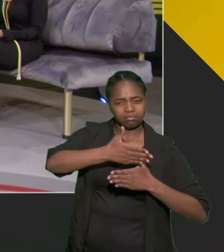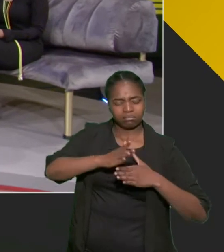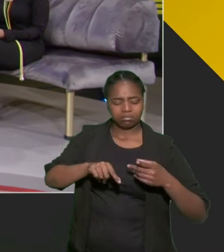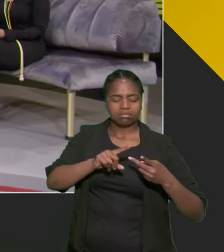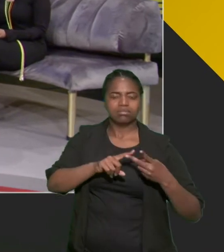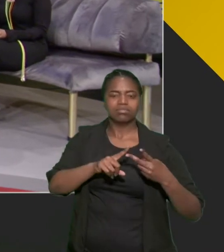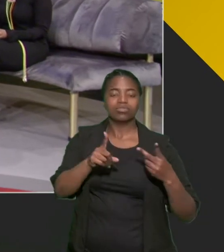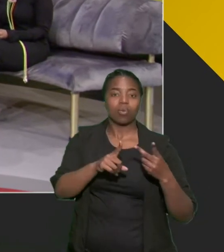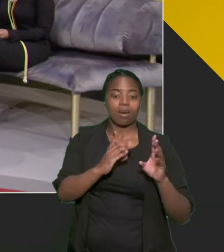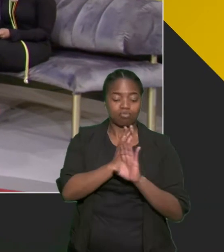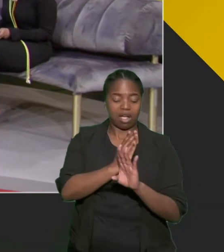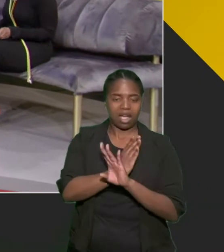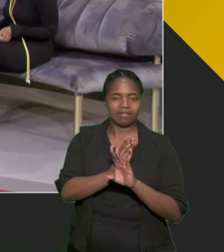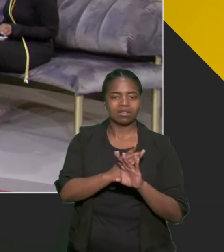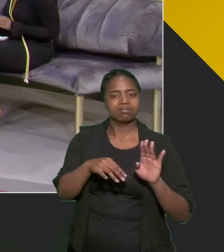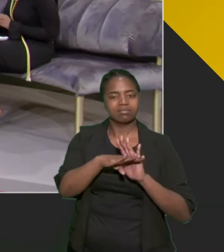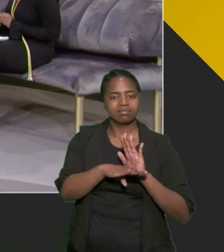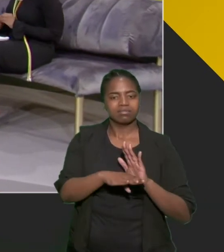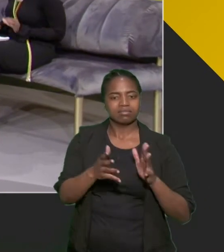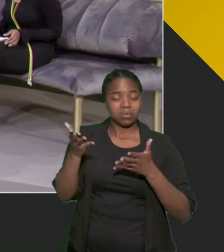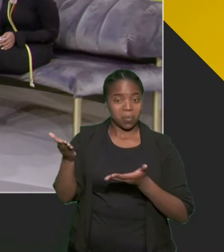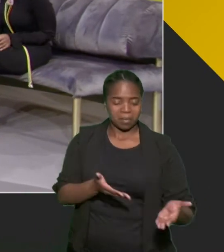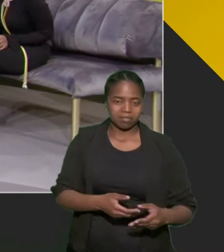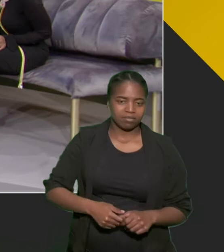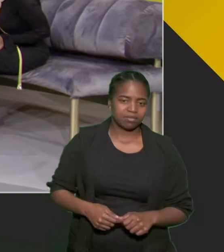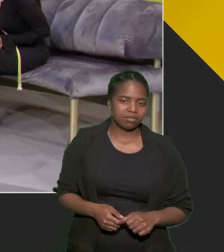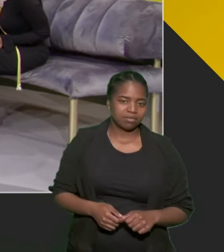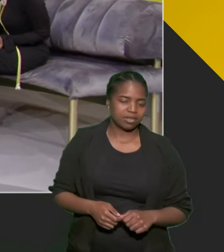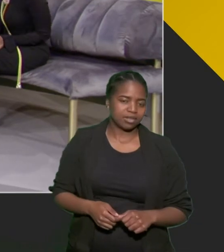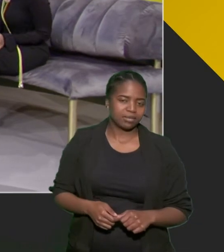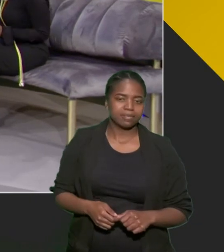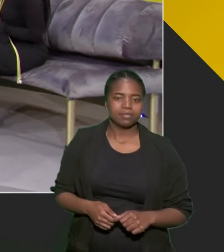show called Private Equity Investment. Kilo, welcome to Daily Thetha.